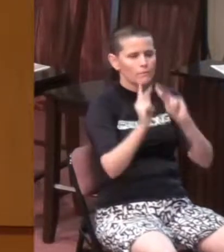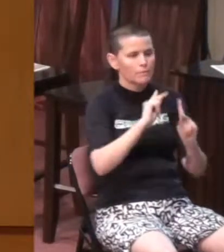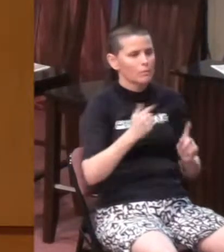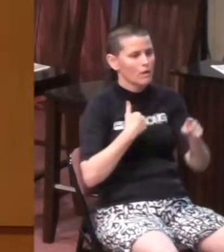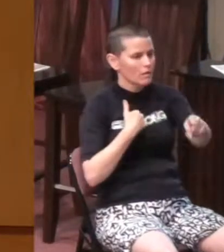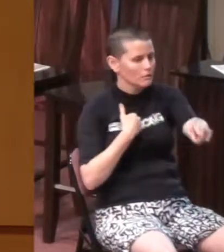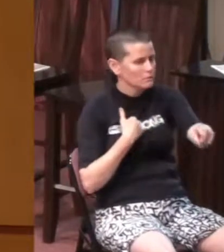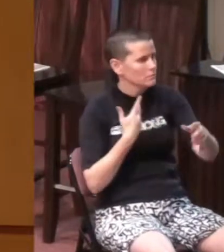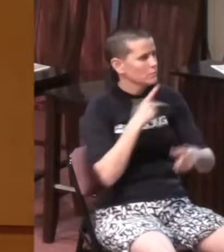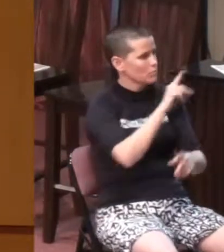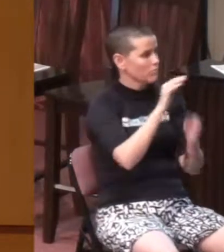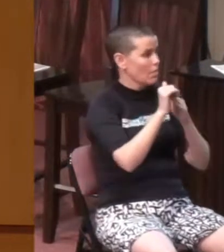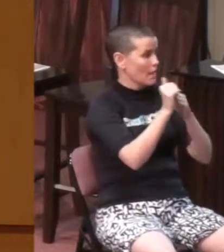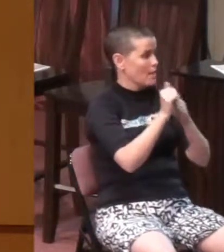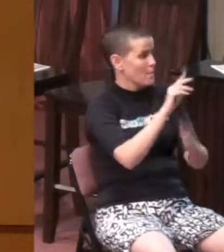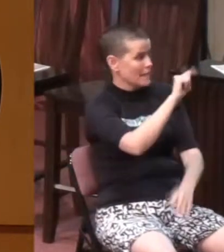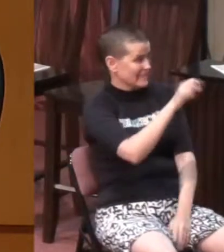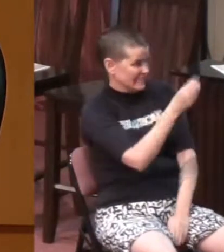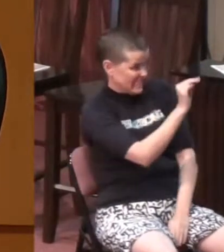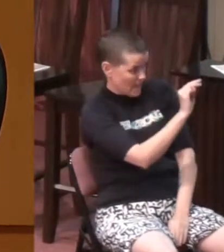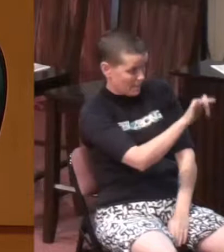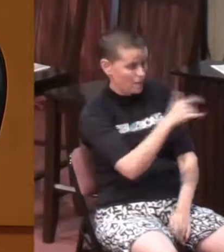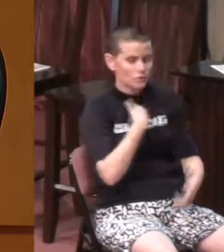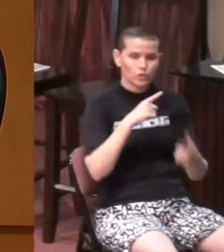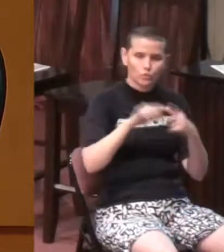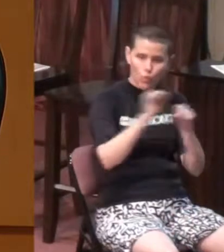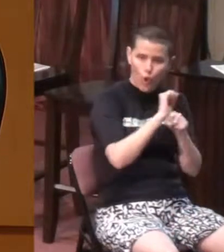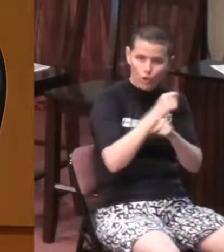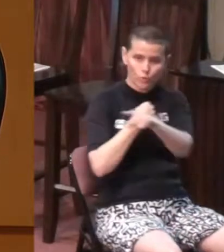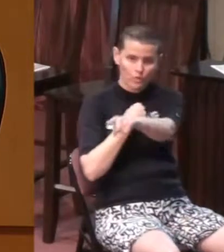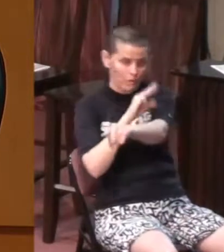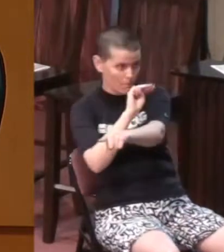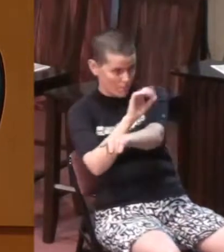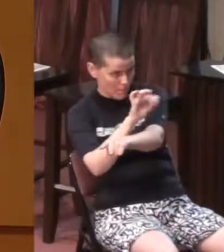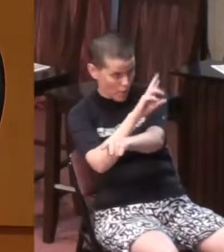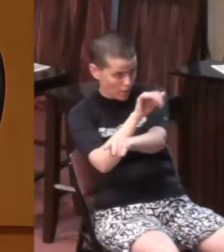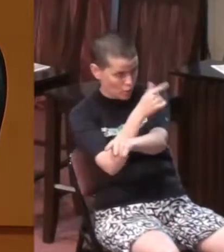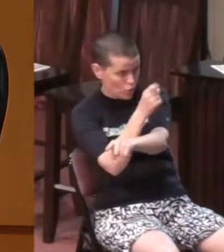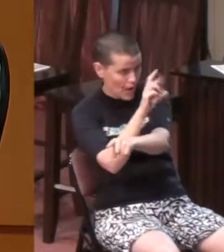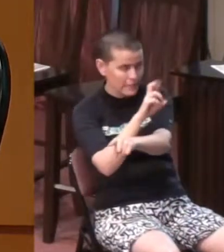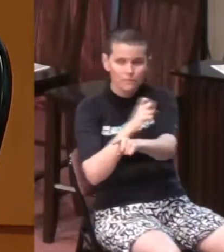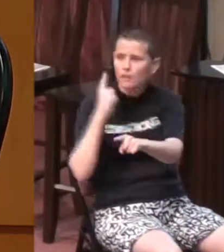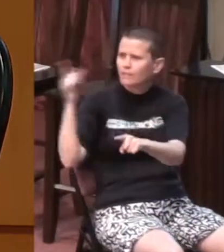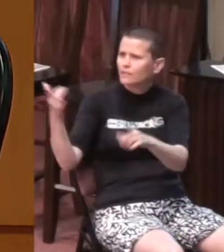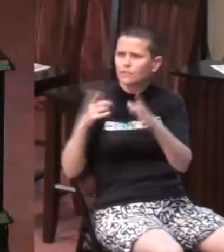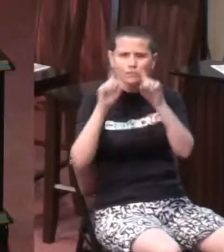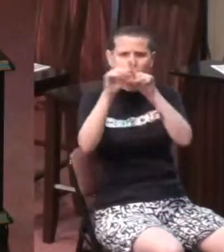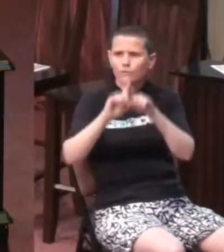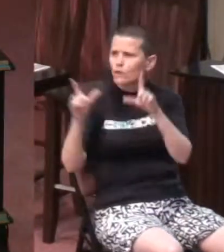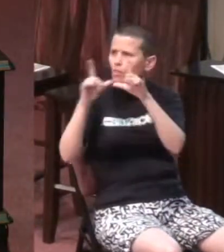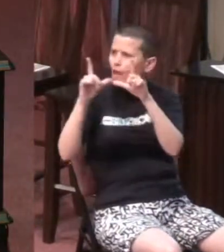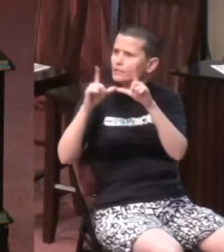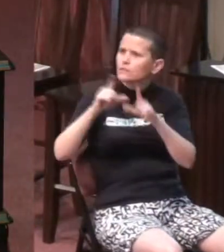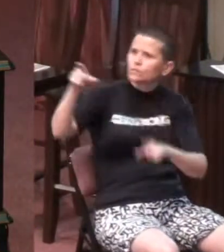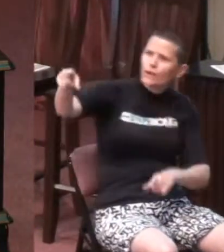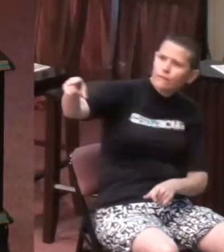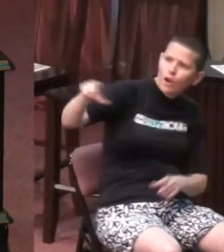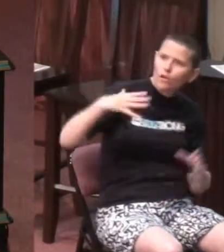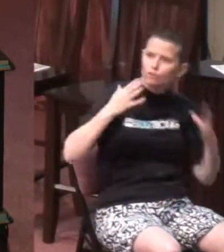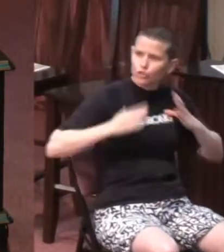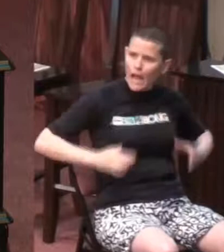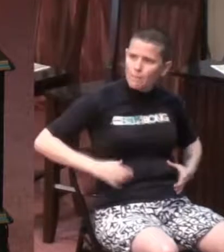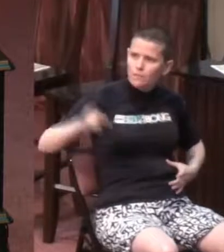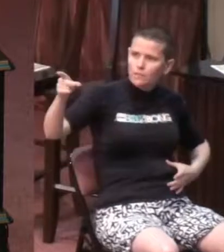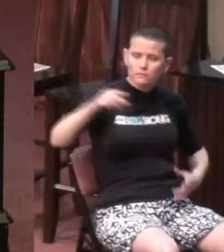Grace Sorensen, Unity Minister. She's worked with Debbie Cole, licensed Unity Teacher, and Sandra Vela, who is our chaplain over here. There you are,